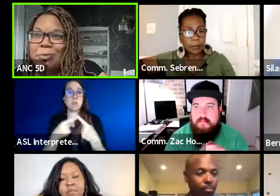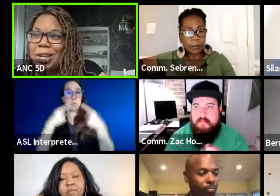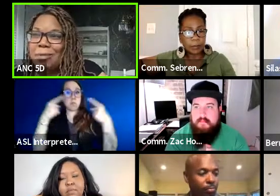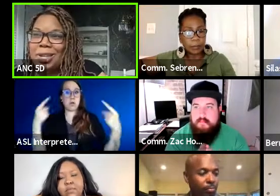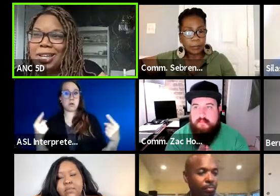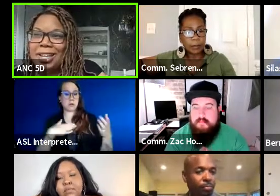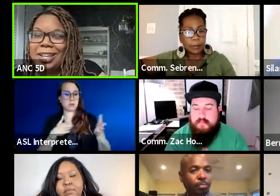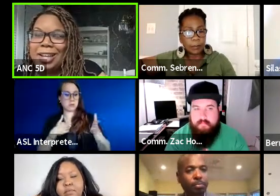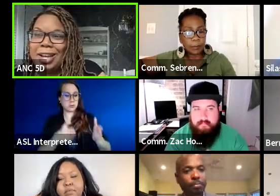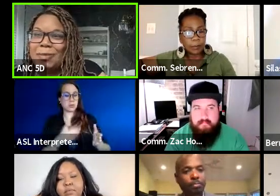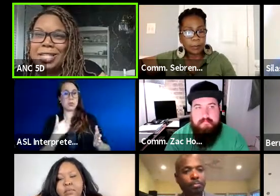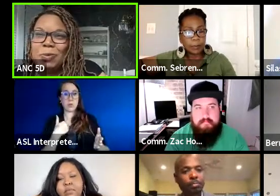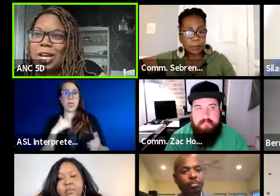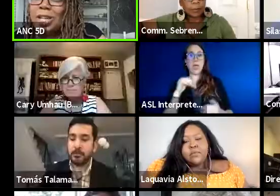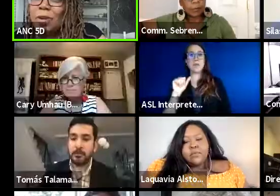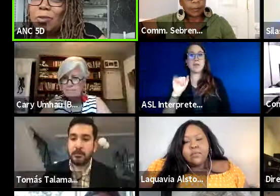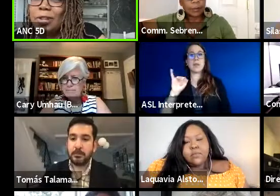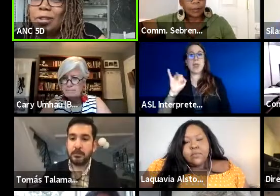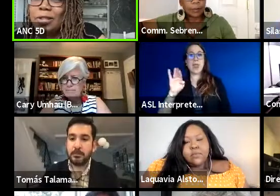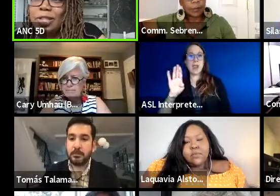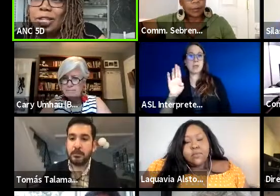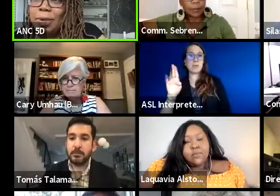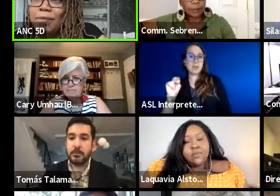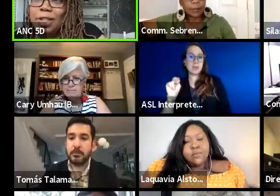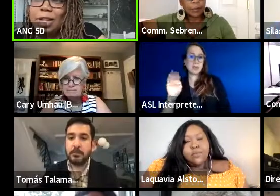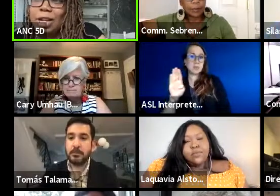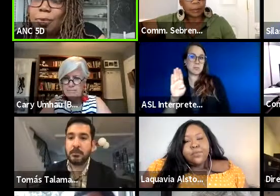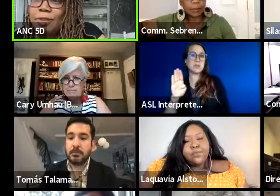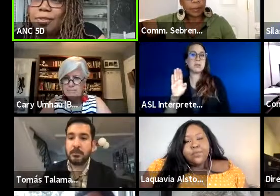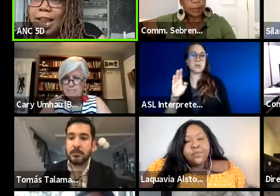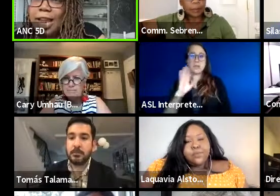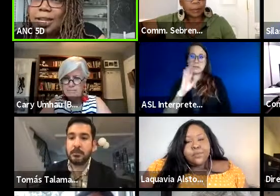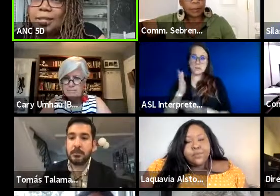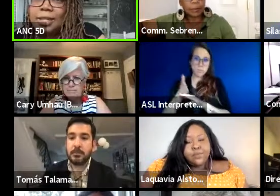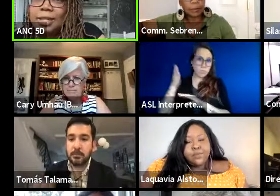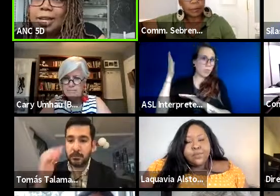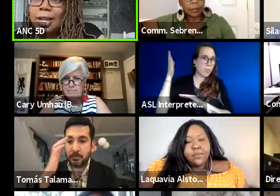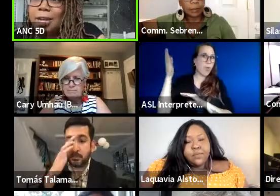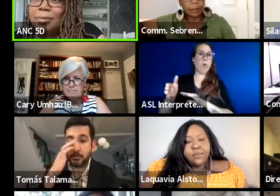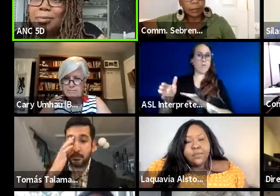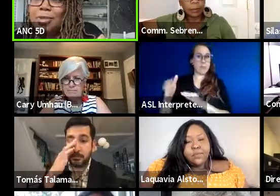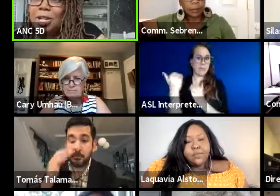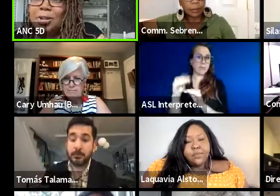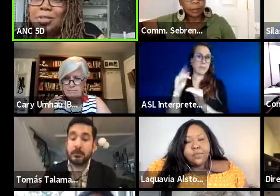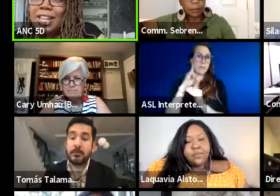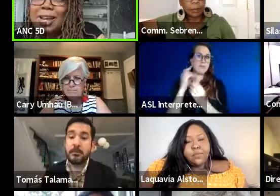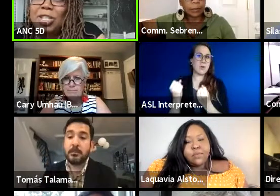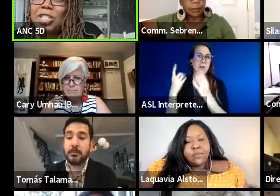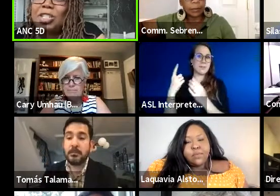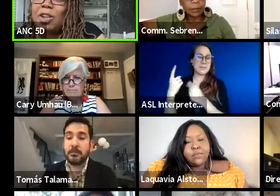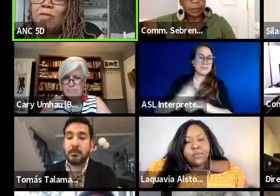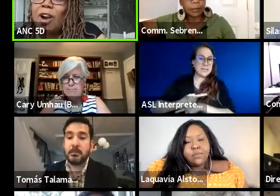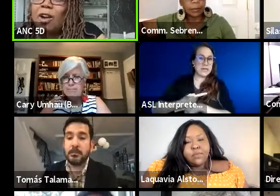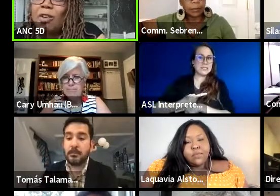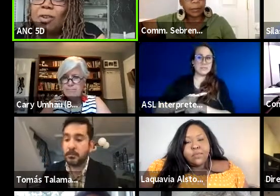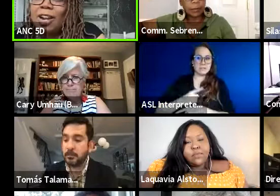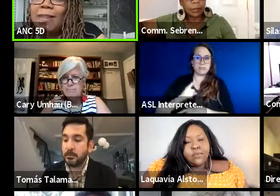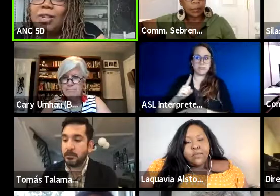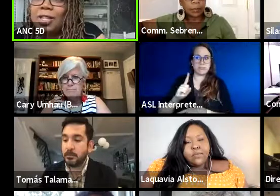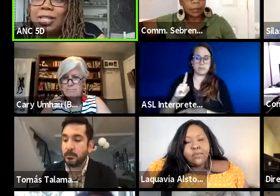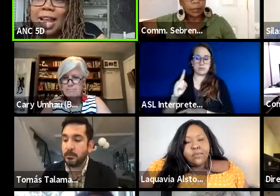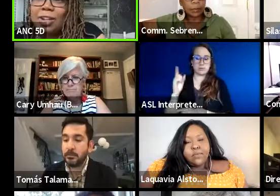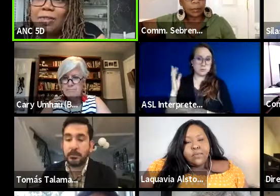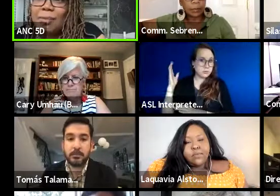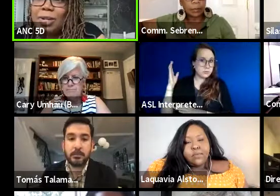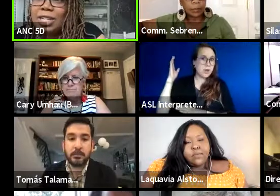have an Airbnb that's well over the limit for the number of days. Just so far over,